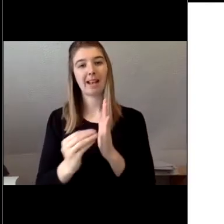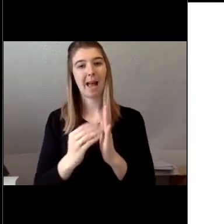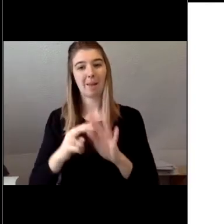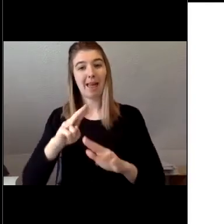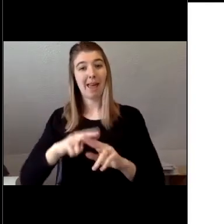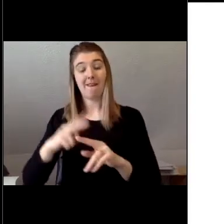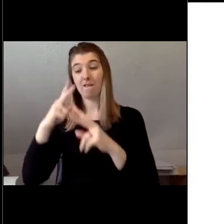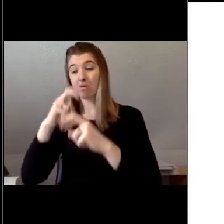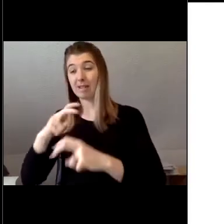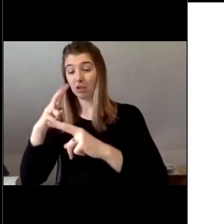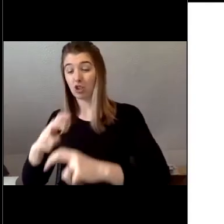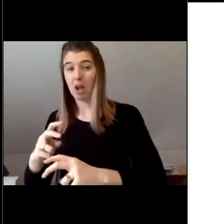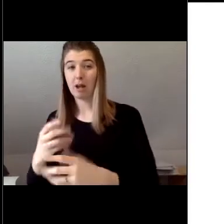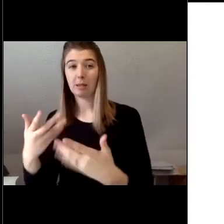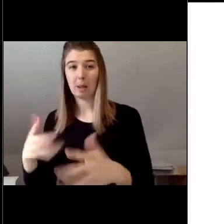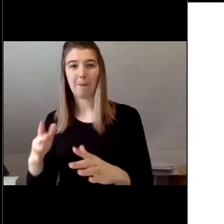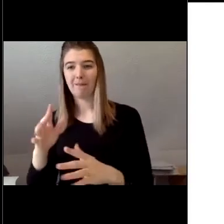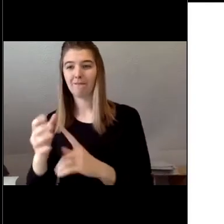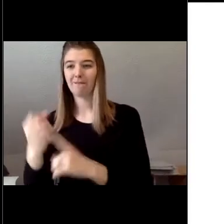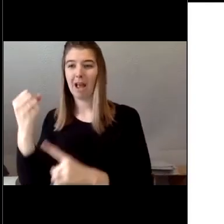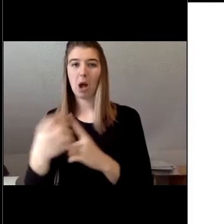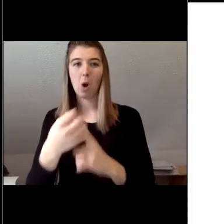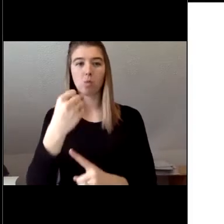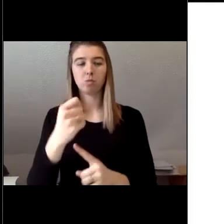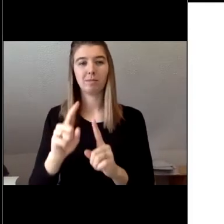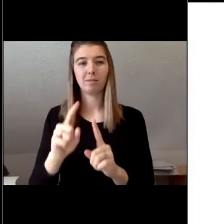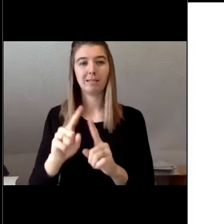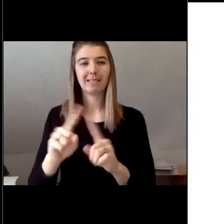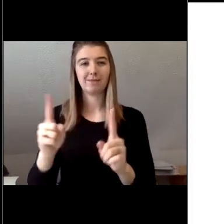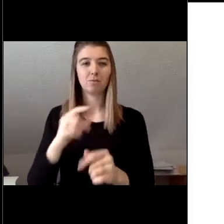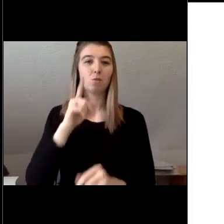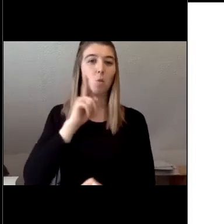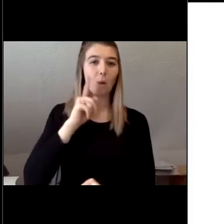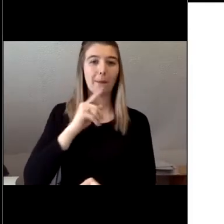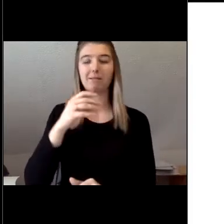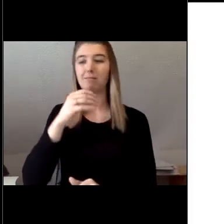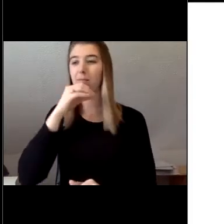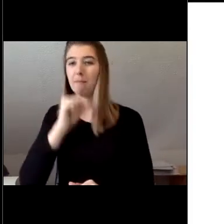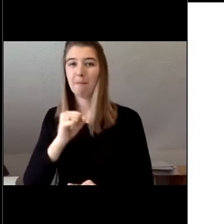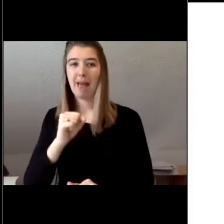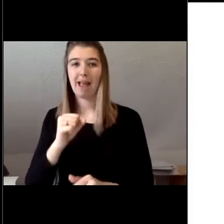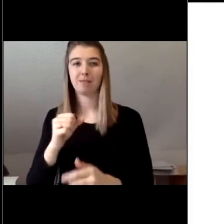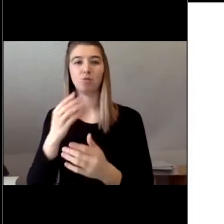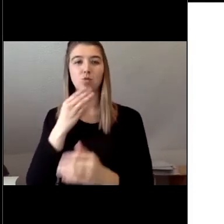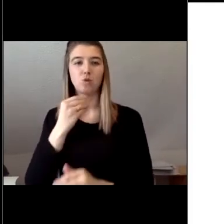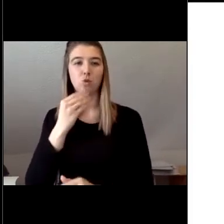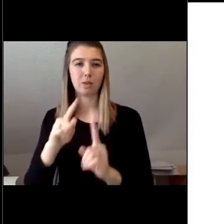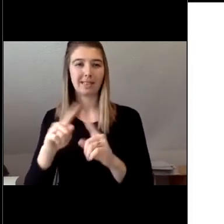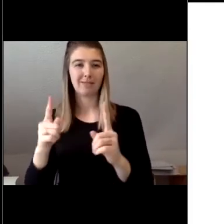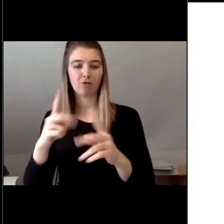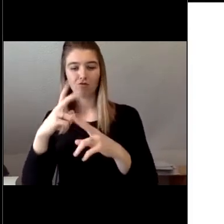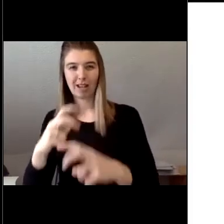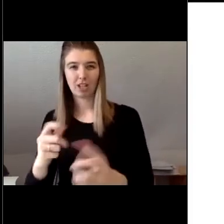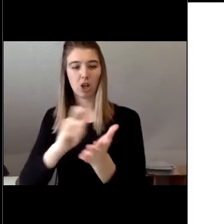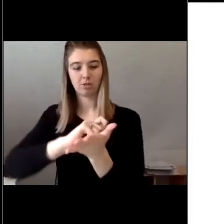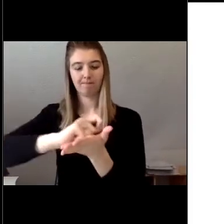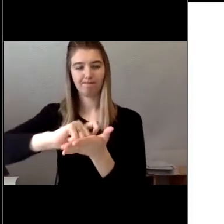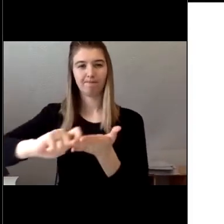and men have different citation behaviors, then relying on these introduces additional bias into our processes.